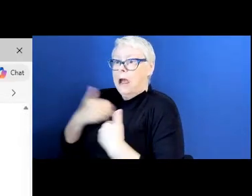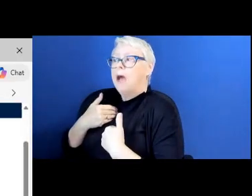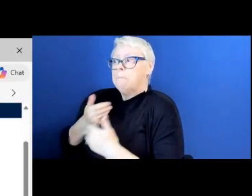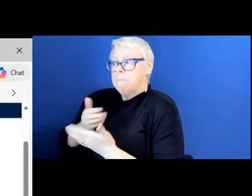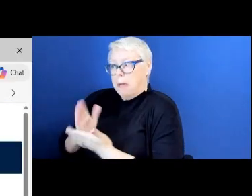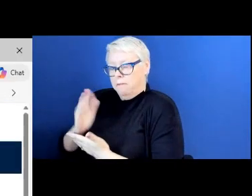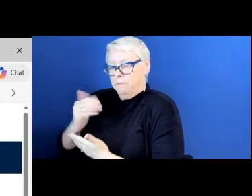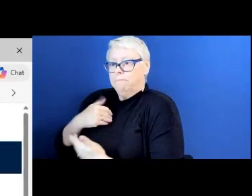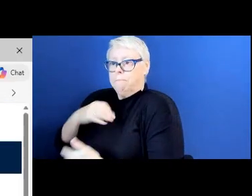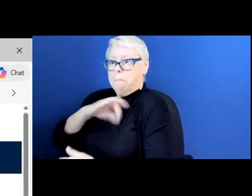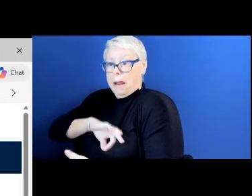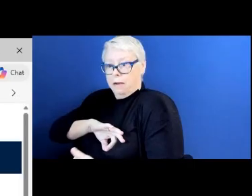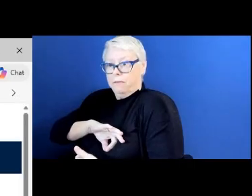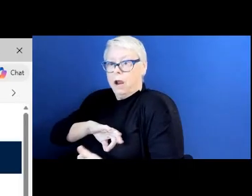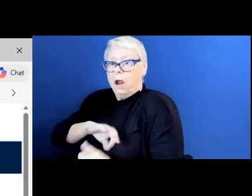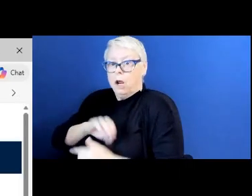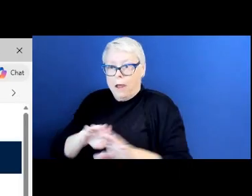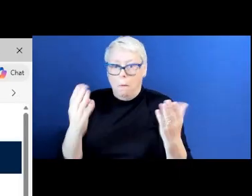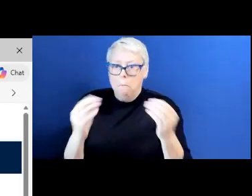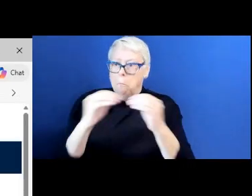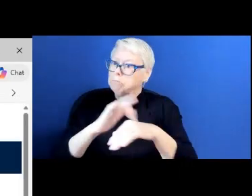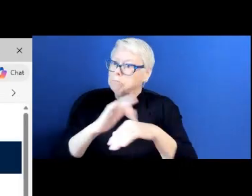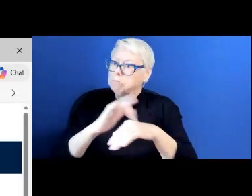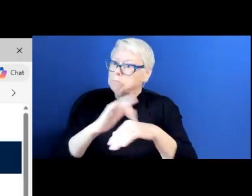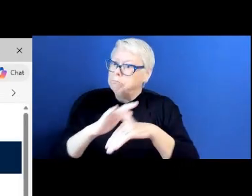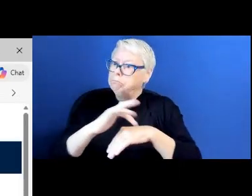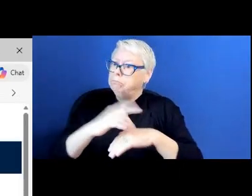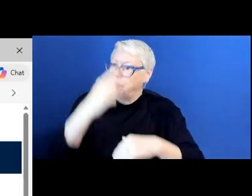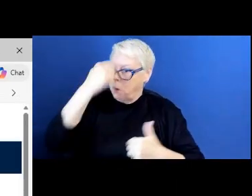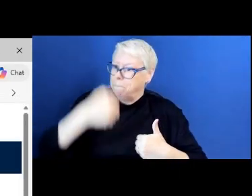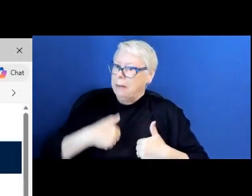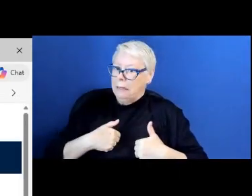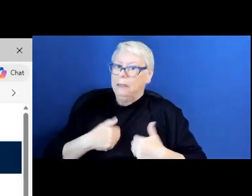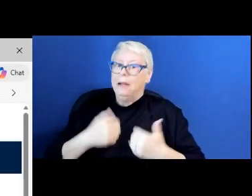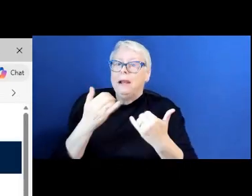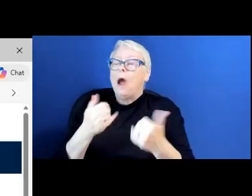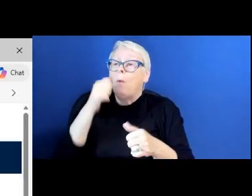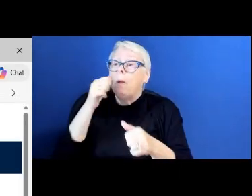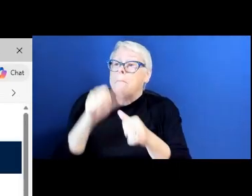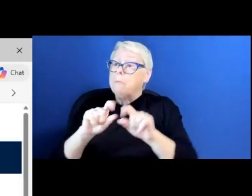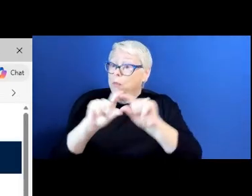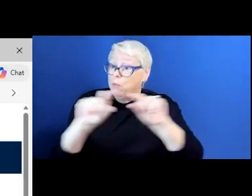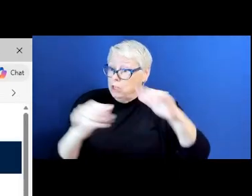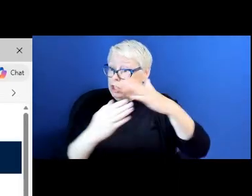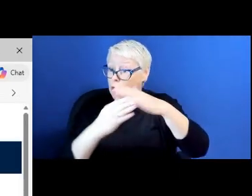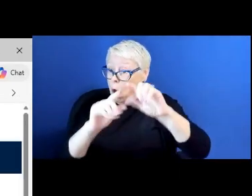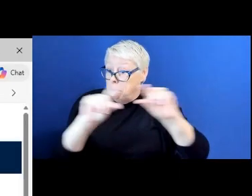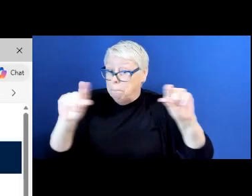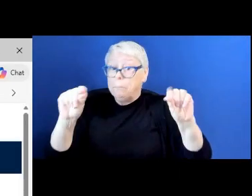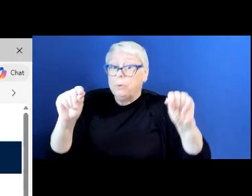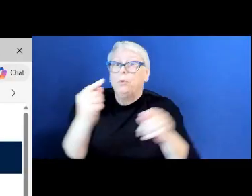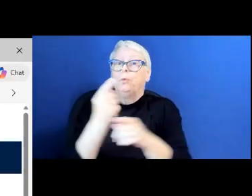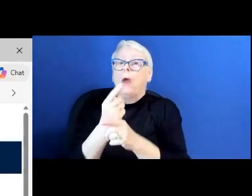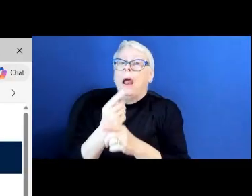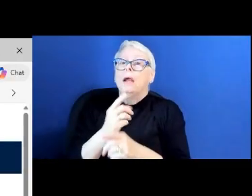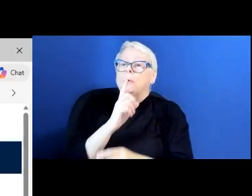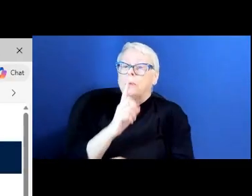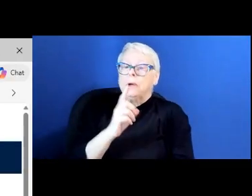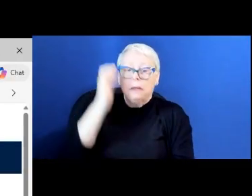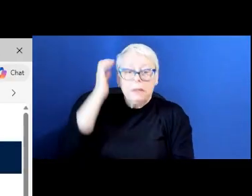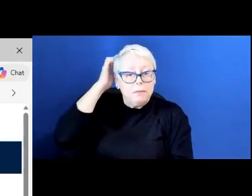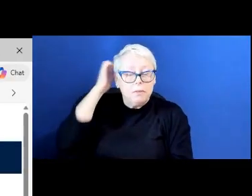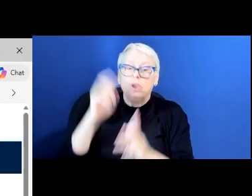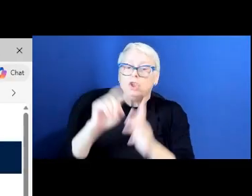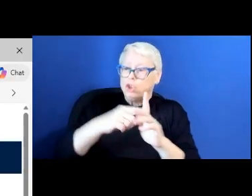The third way to access the benefits, and again, we're returning to the top here. We've looked with you on questionnaire and on starting points